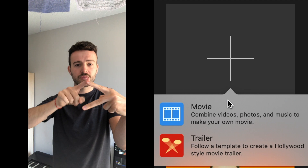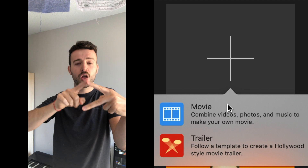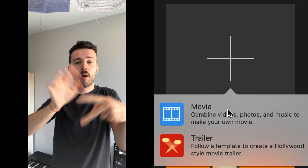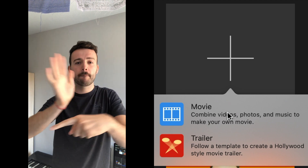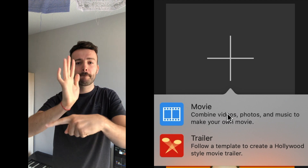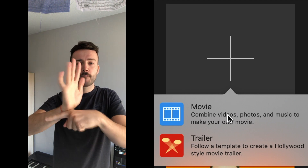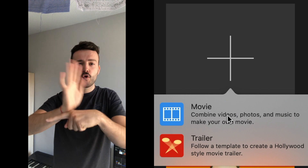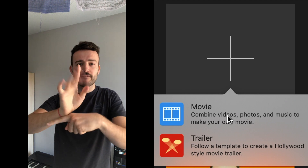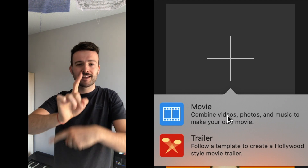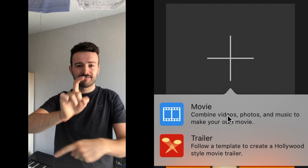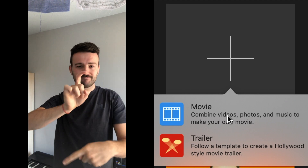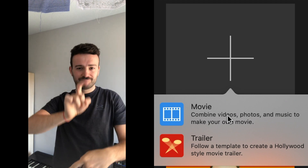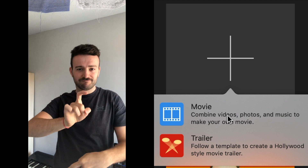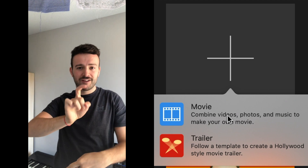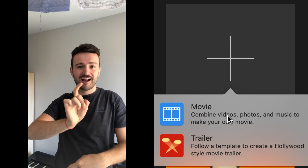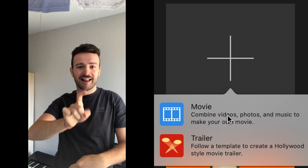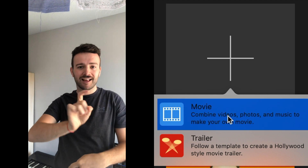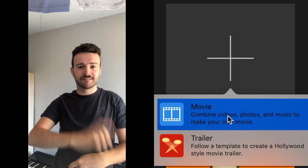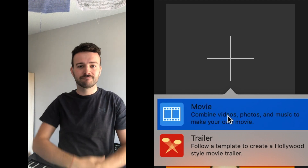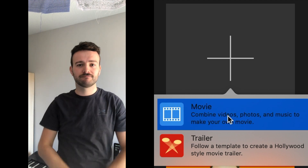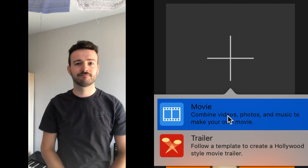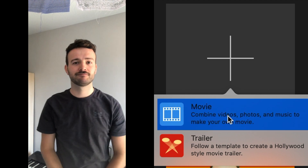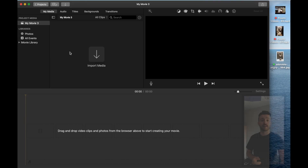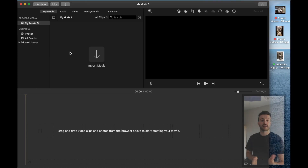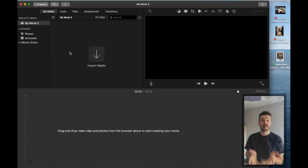options. Click the first that says Movie.